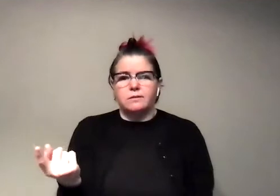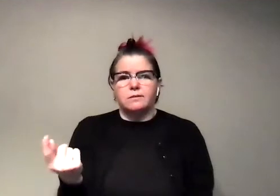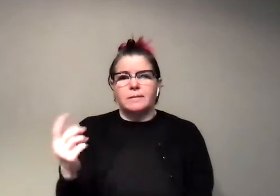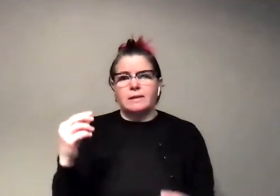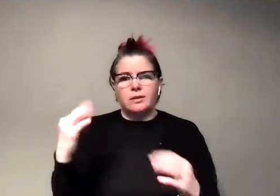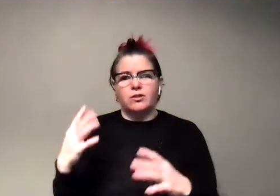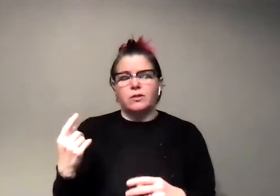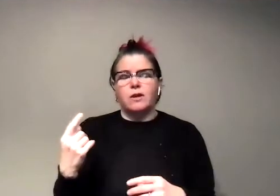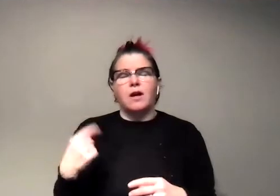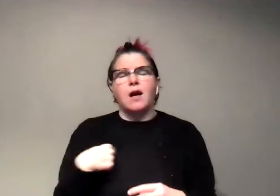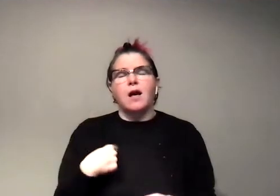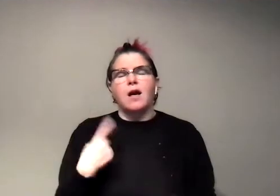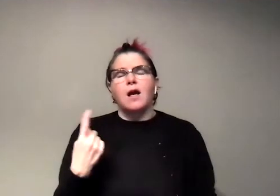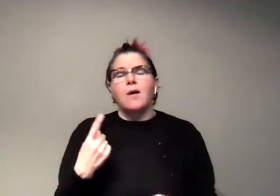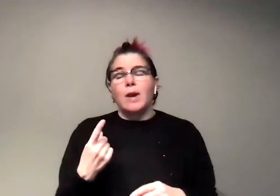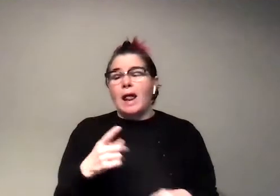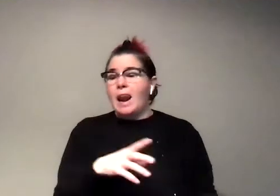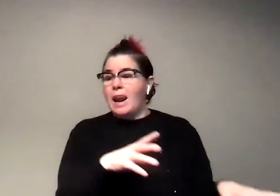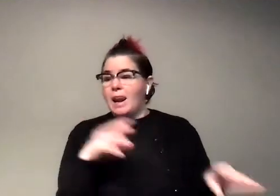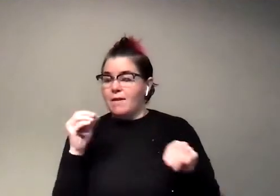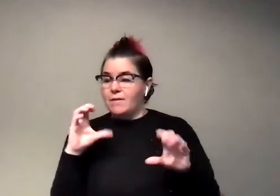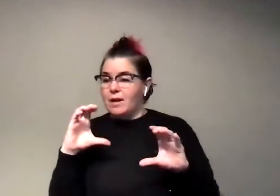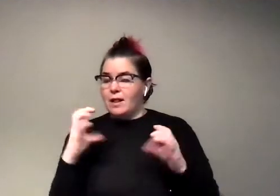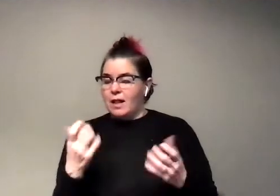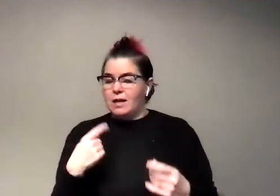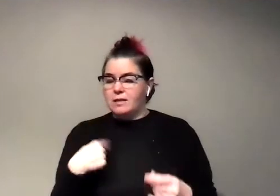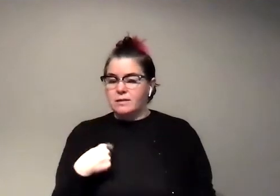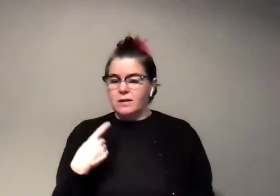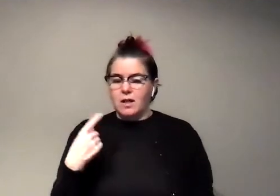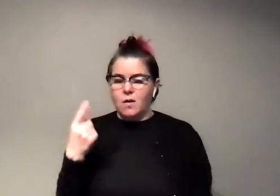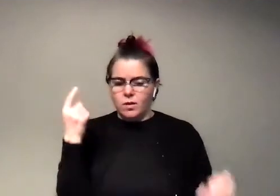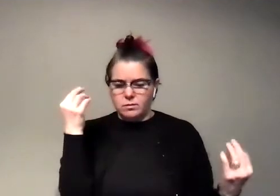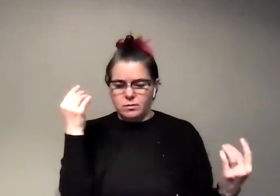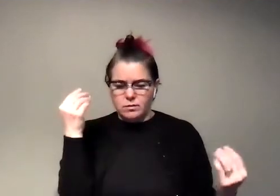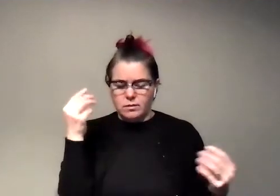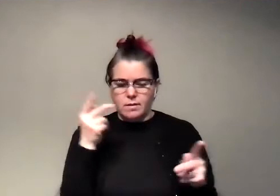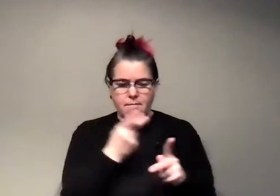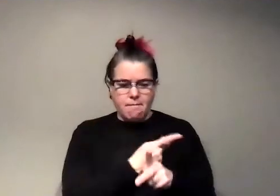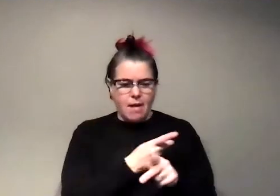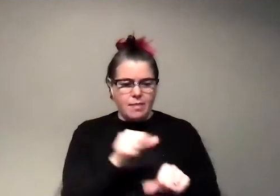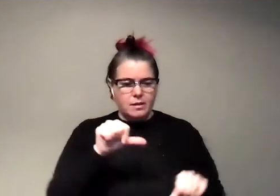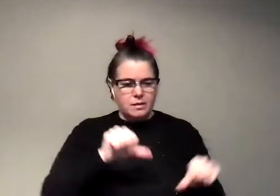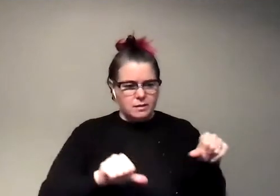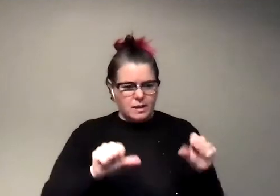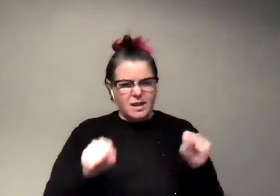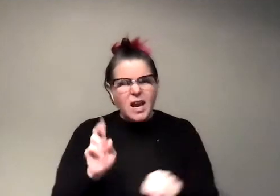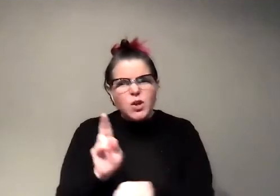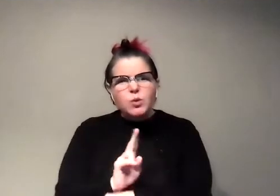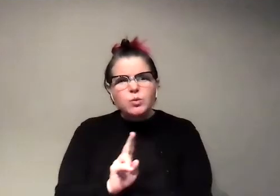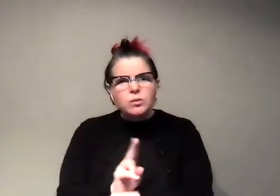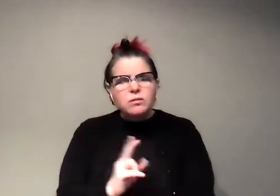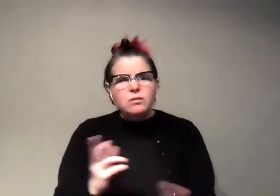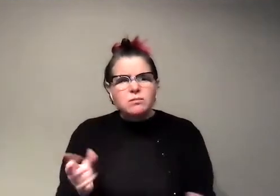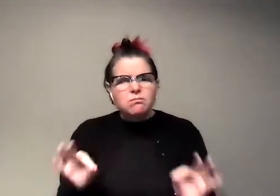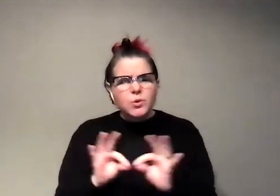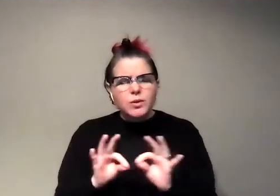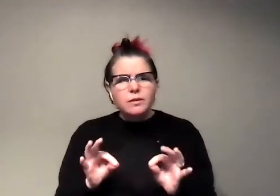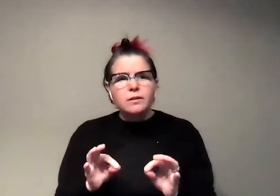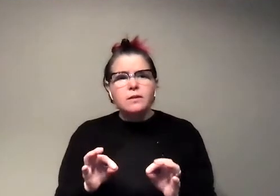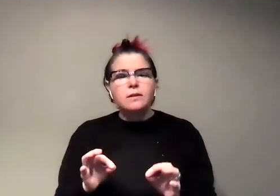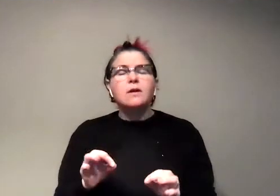I always left class thinking that math and science were useful, whereas I think a lot of people, if